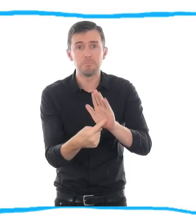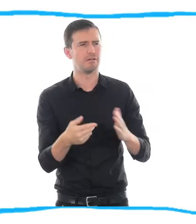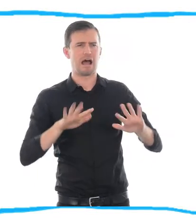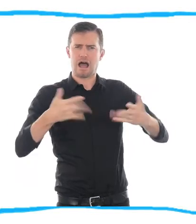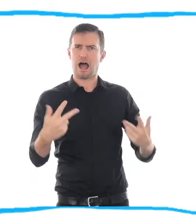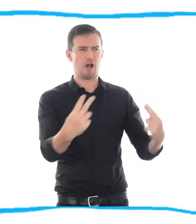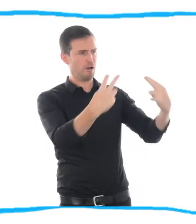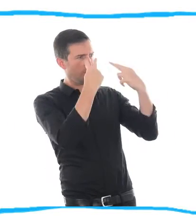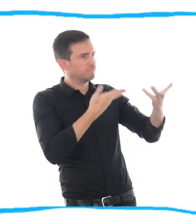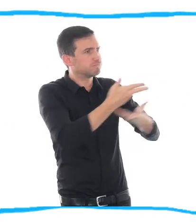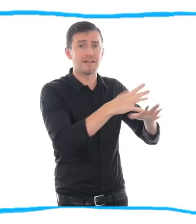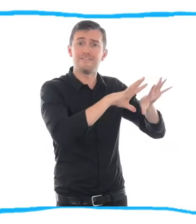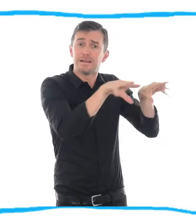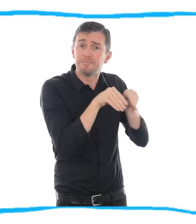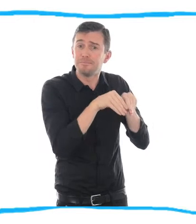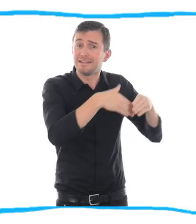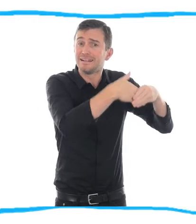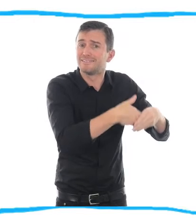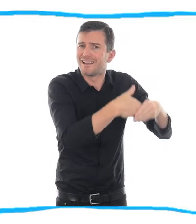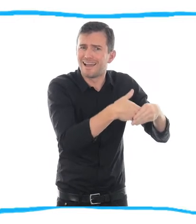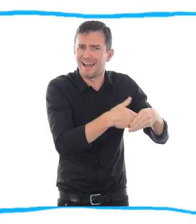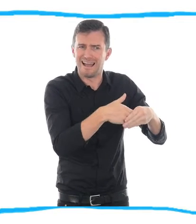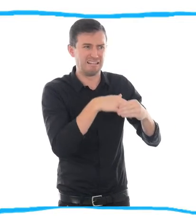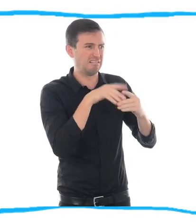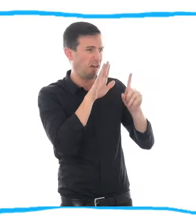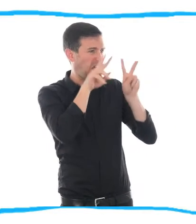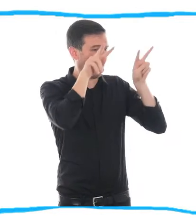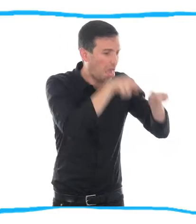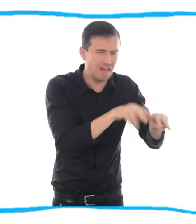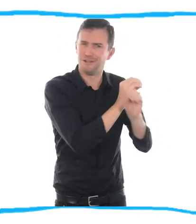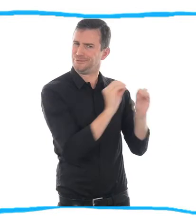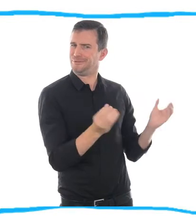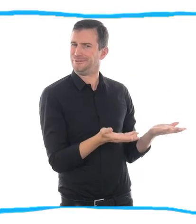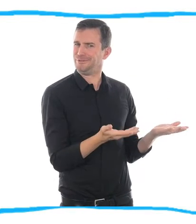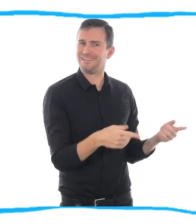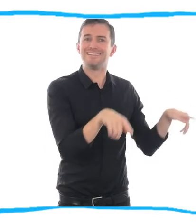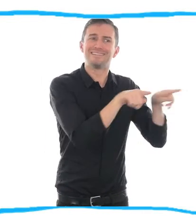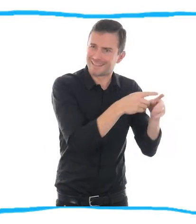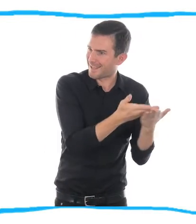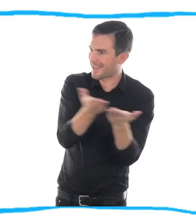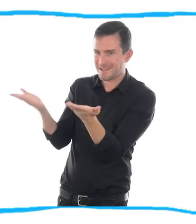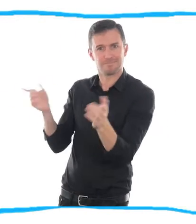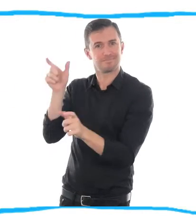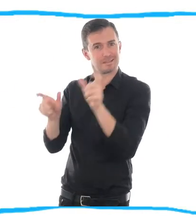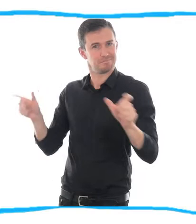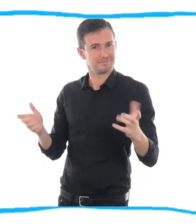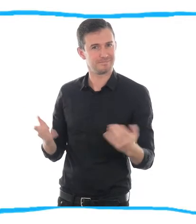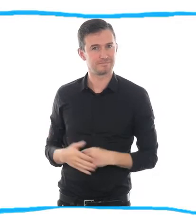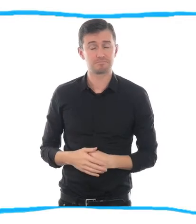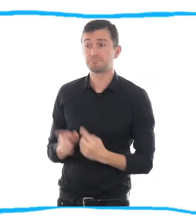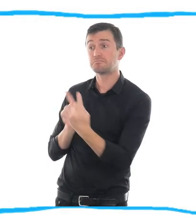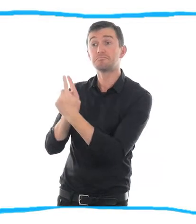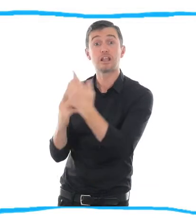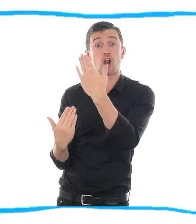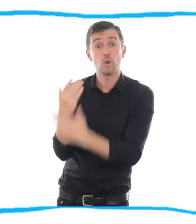act around your friends or family? You would want people to talk to them, not talk down to them. When you meet someone of a